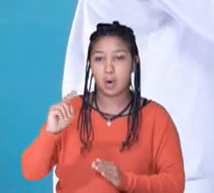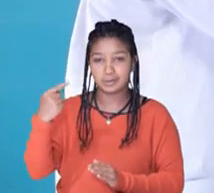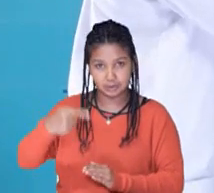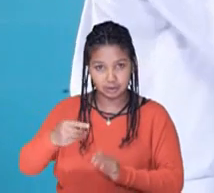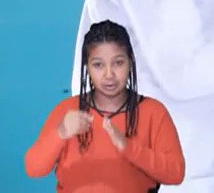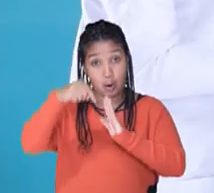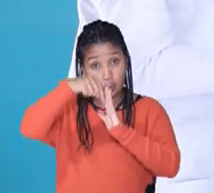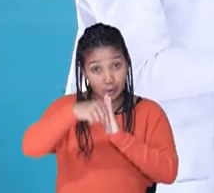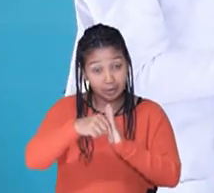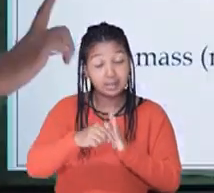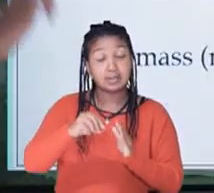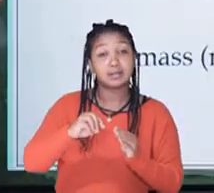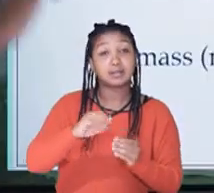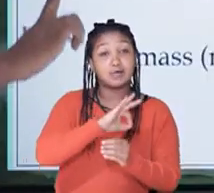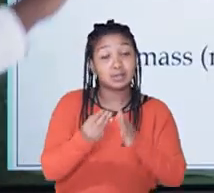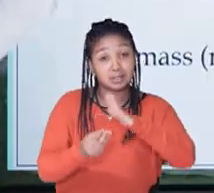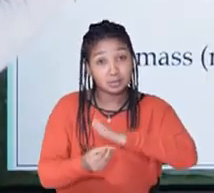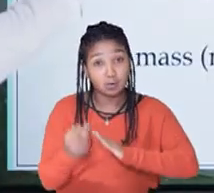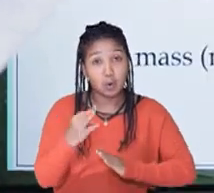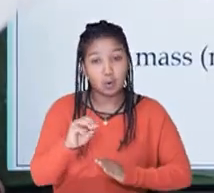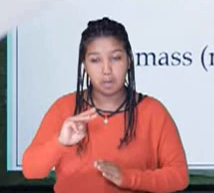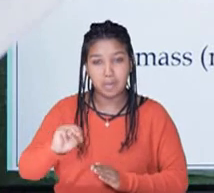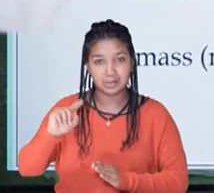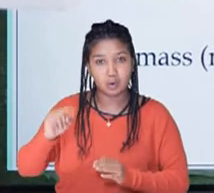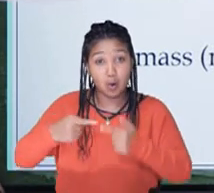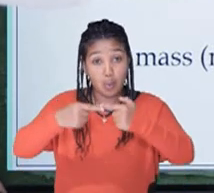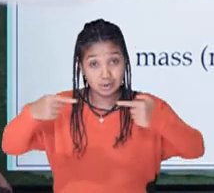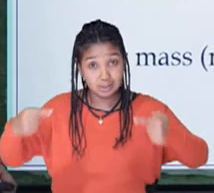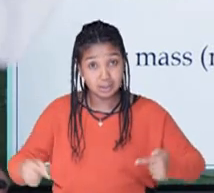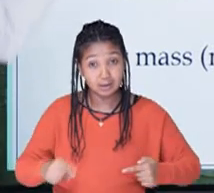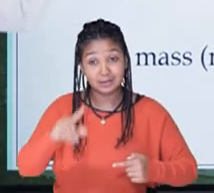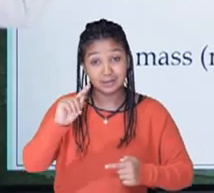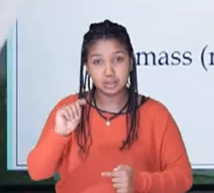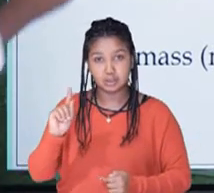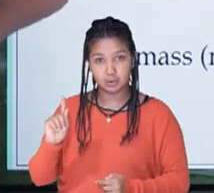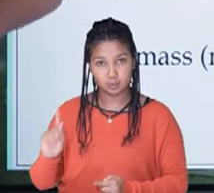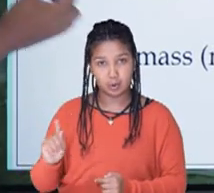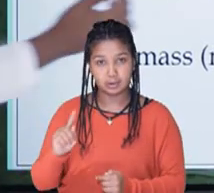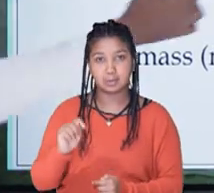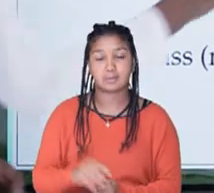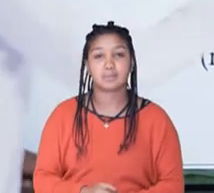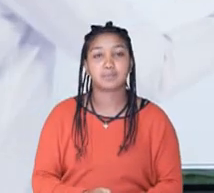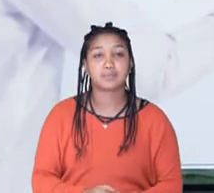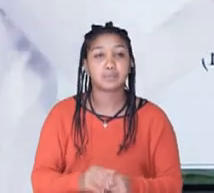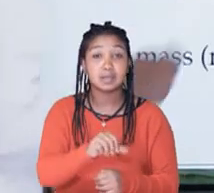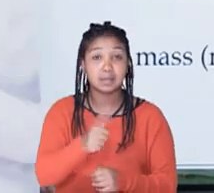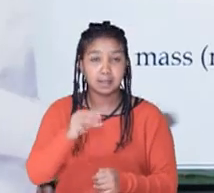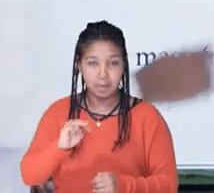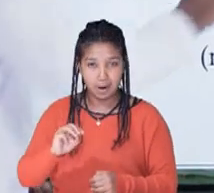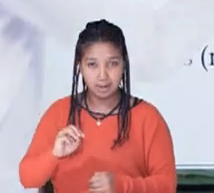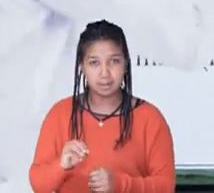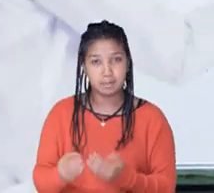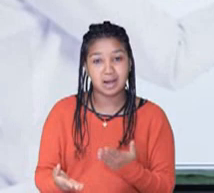is acting downward. The force exerted on mass 1 oppositely is tension T1. Tension T1. The other mass